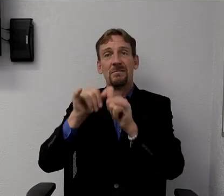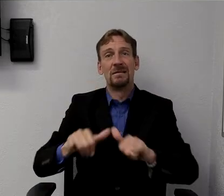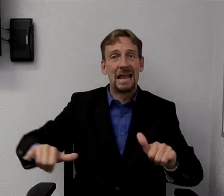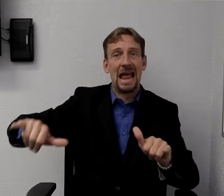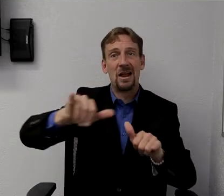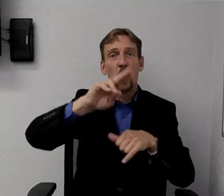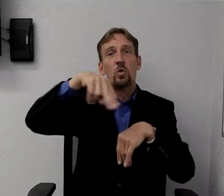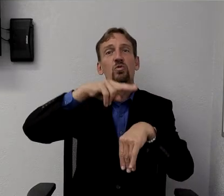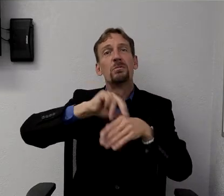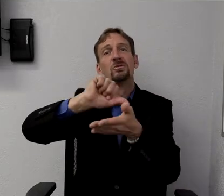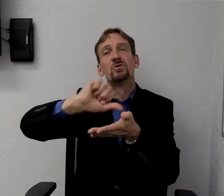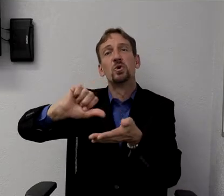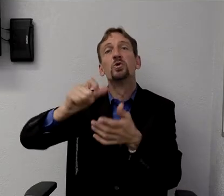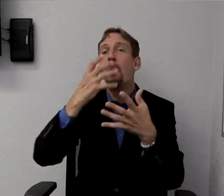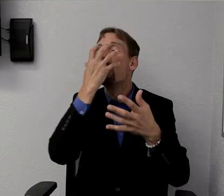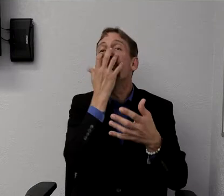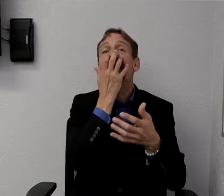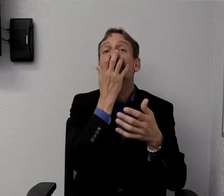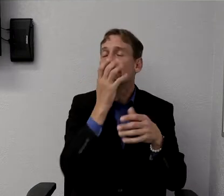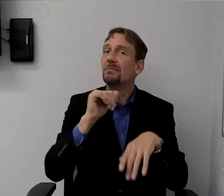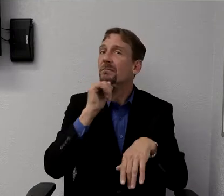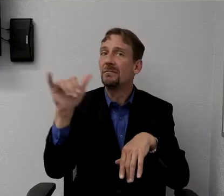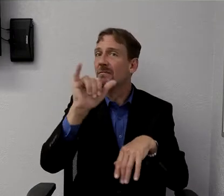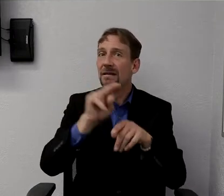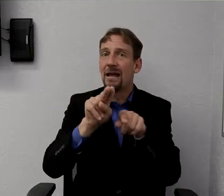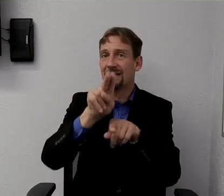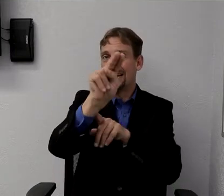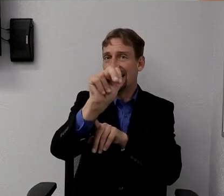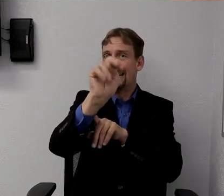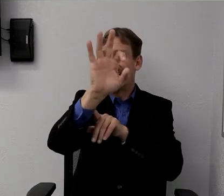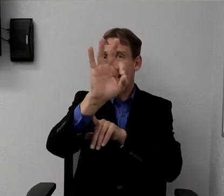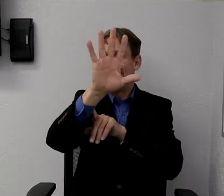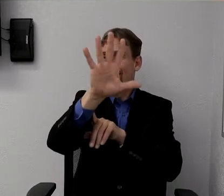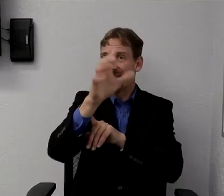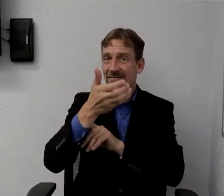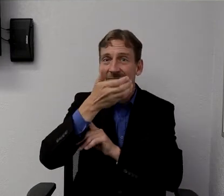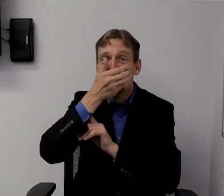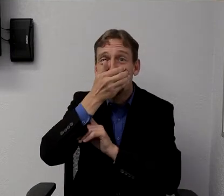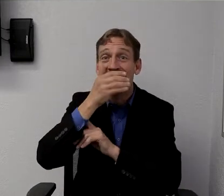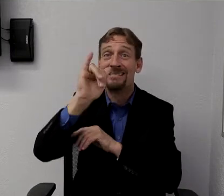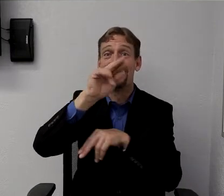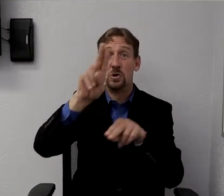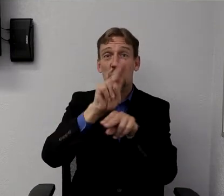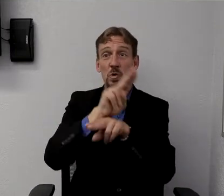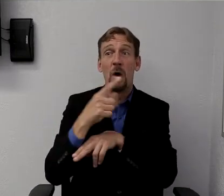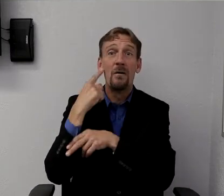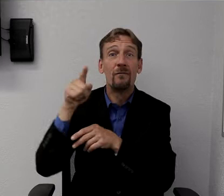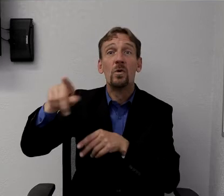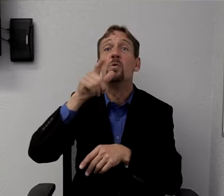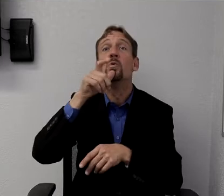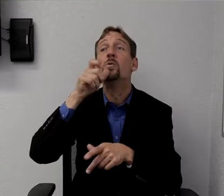different than an N95 respiratory mask that would be worn by somebody that is taking care of a COVID patient